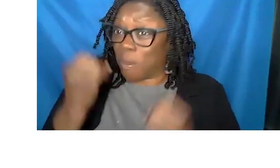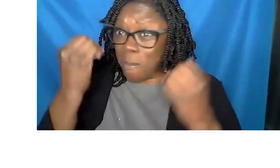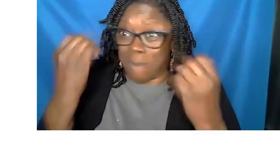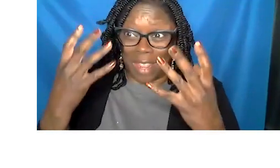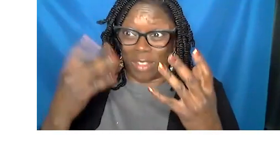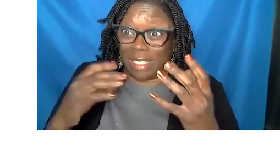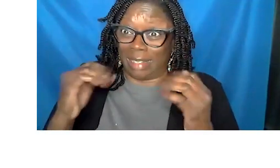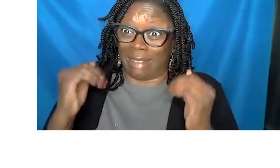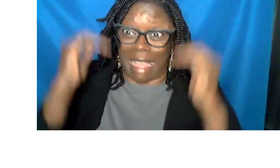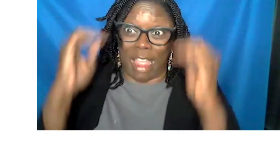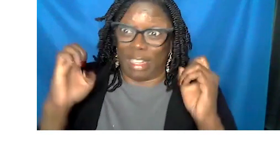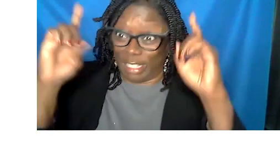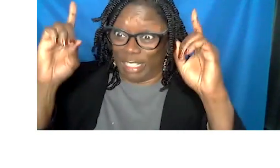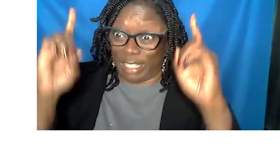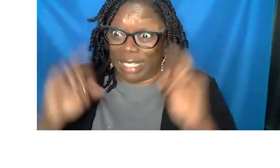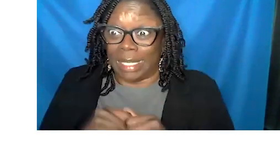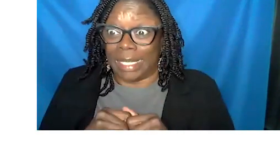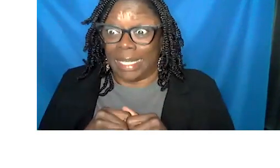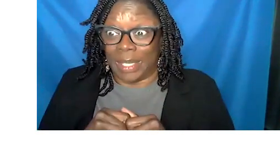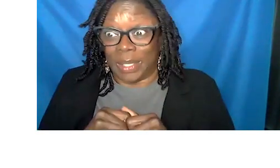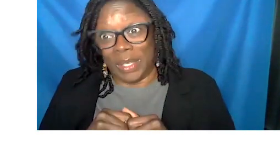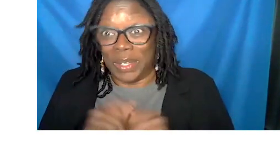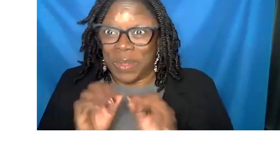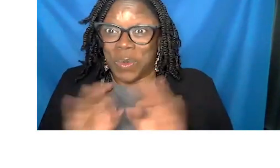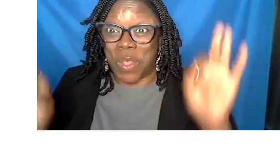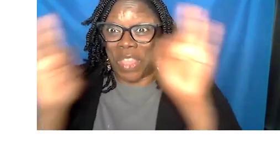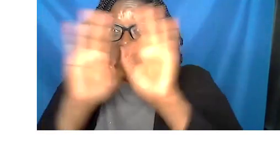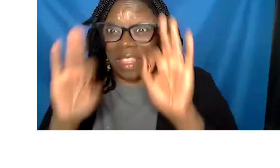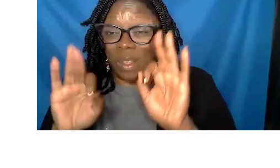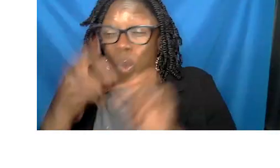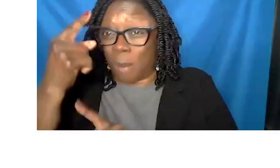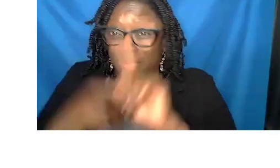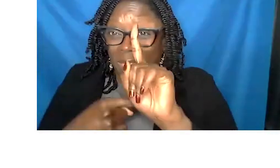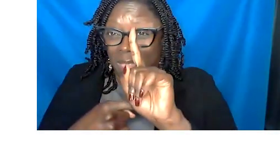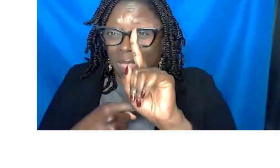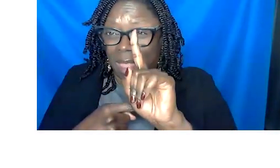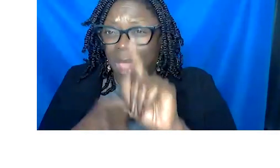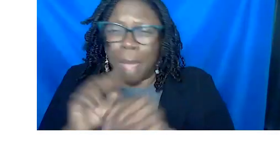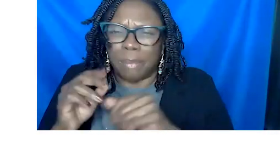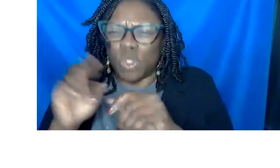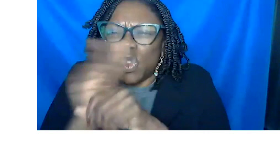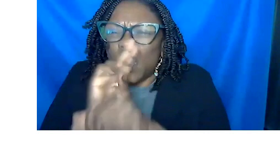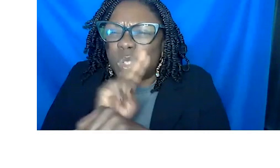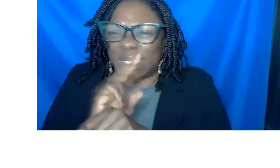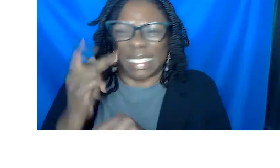higher education, I think it'd be worth it. I did it for a month just to play with it.